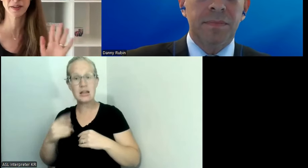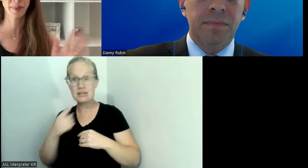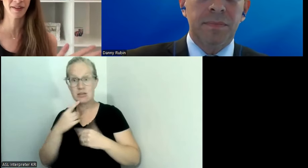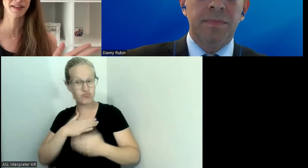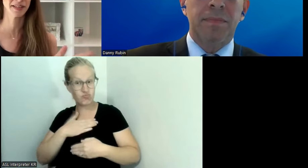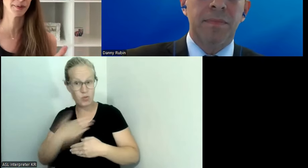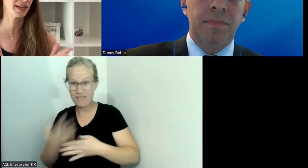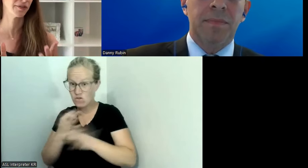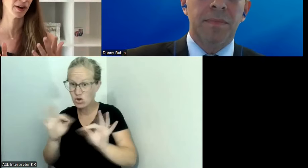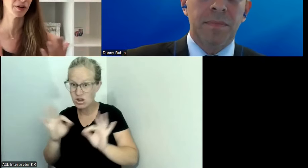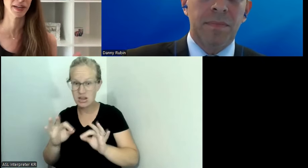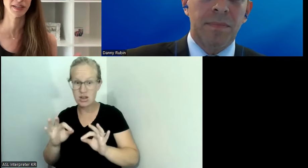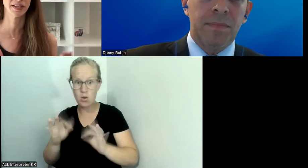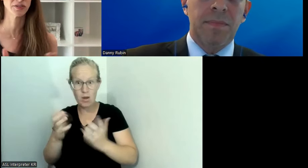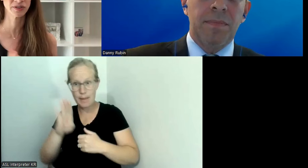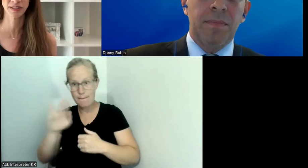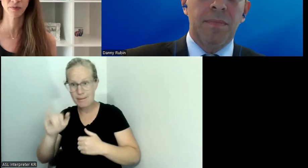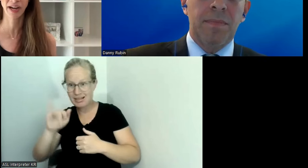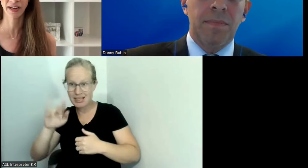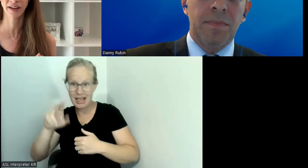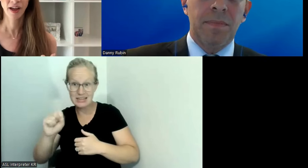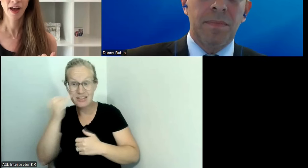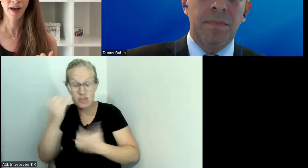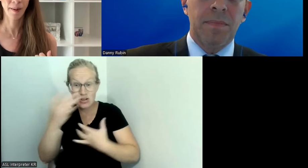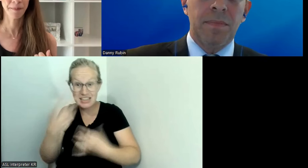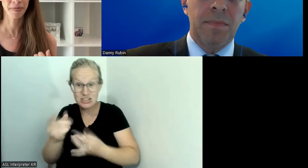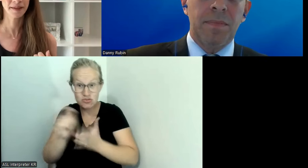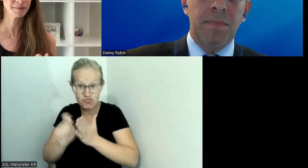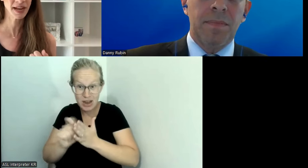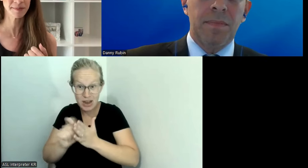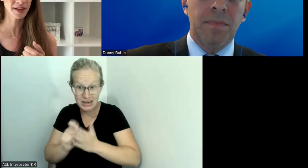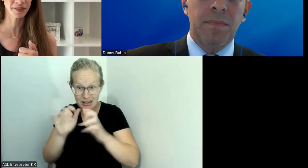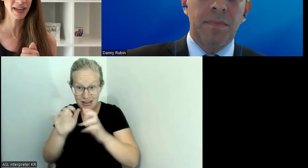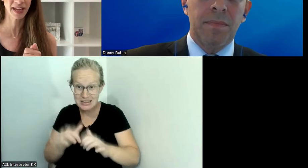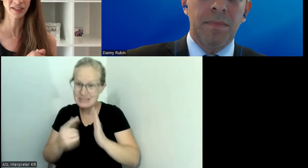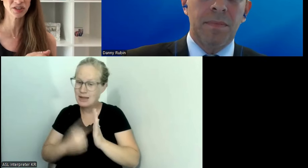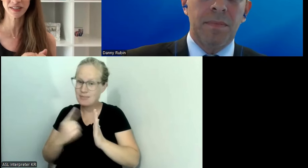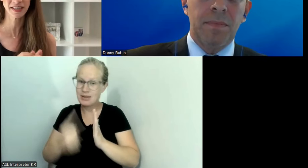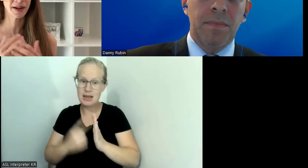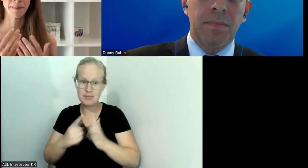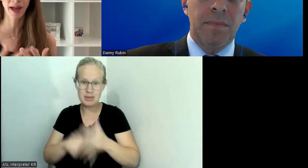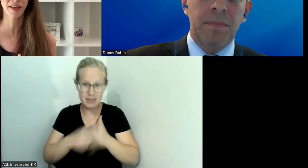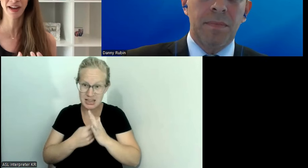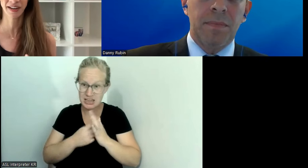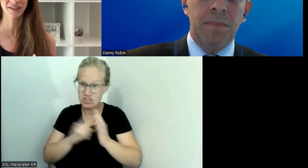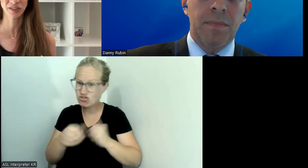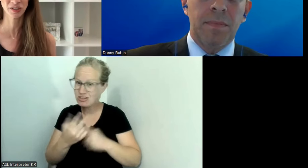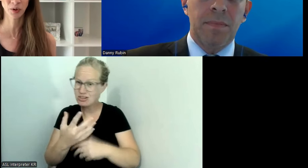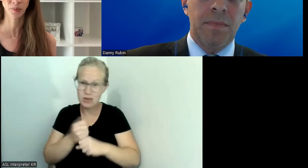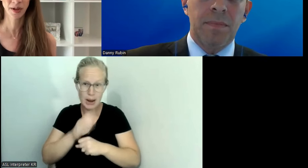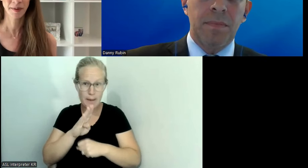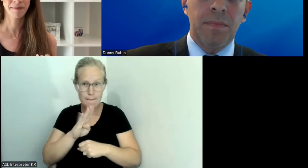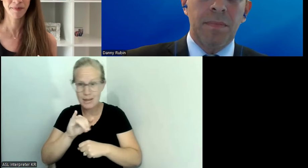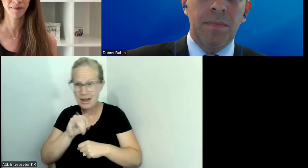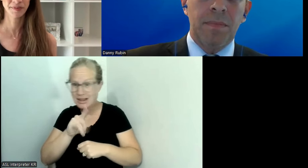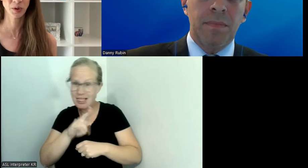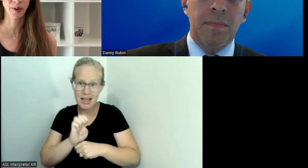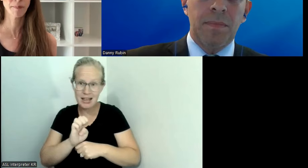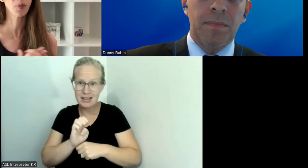to just get the bylines. And I will say for anybody interested in writing, um, sometimes out the gate, like just to get a byline is just so,